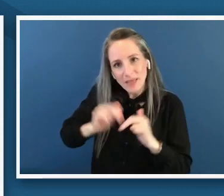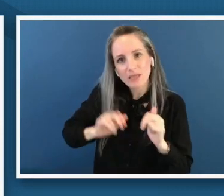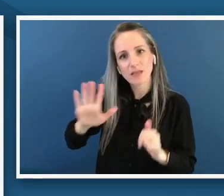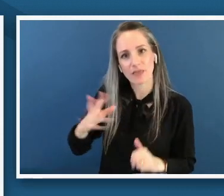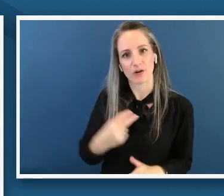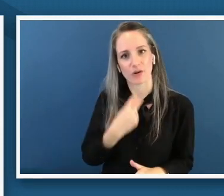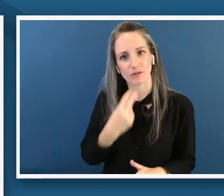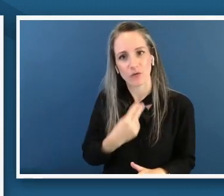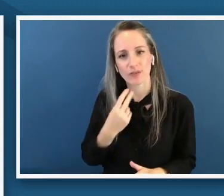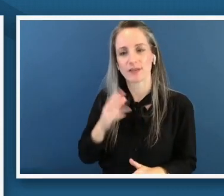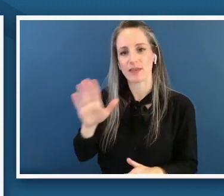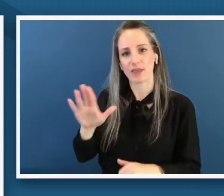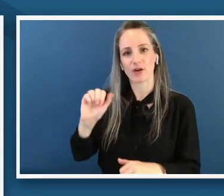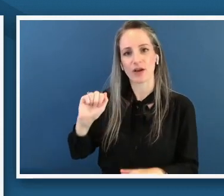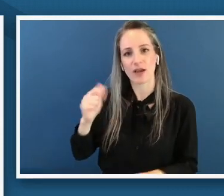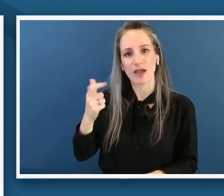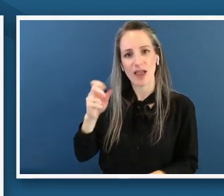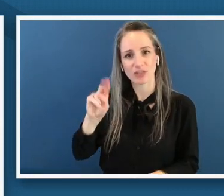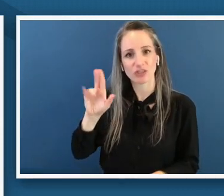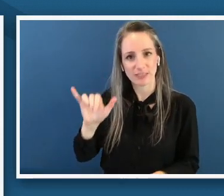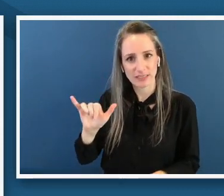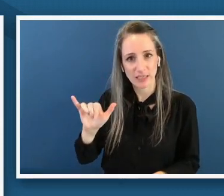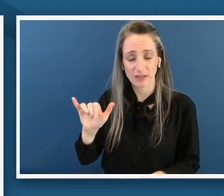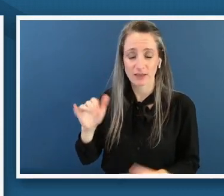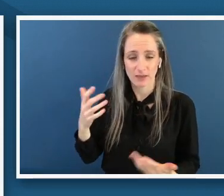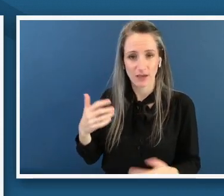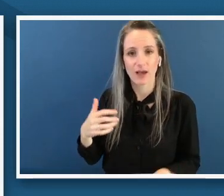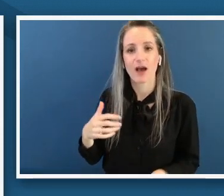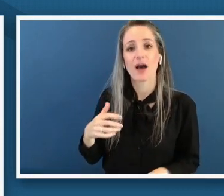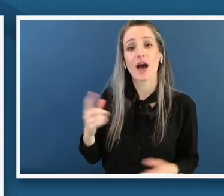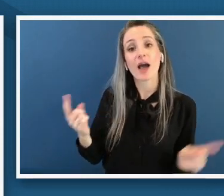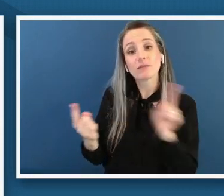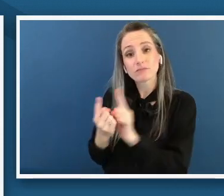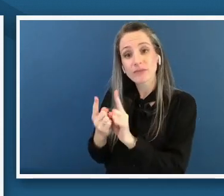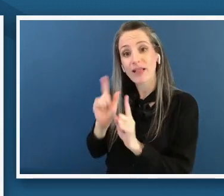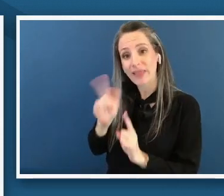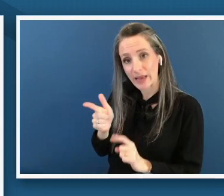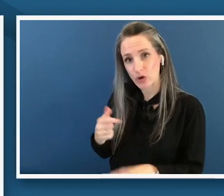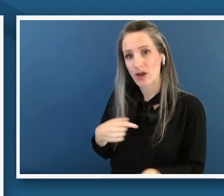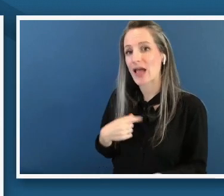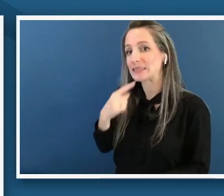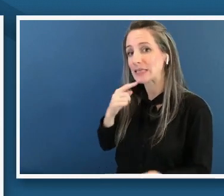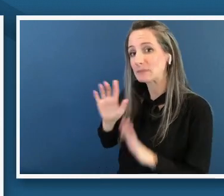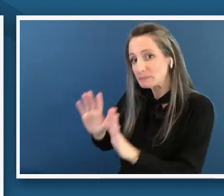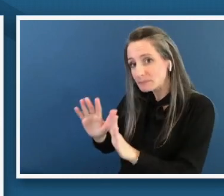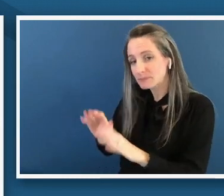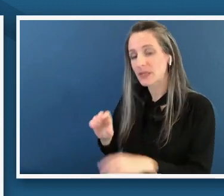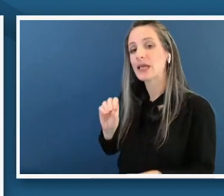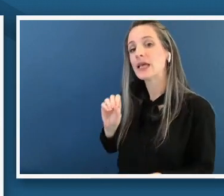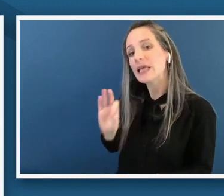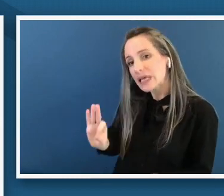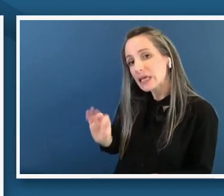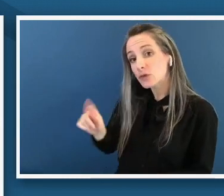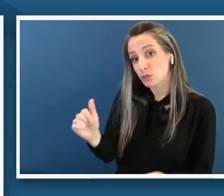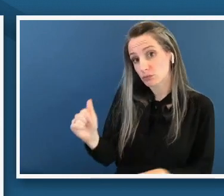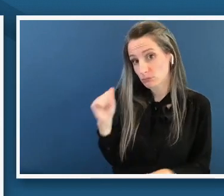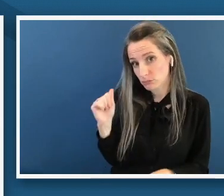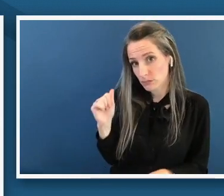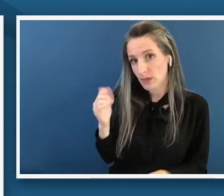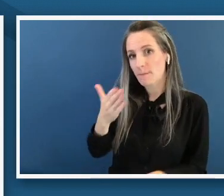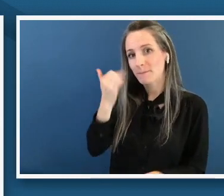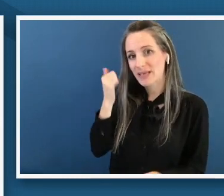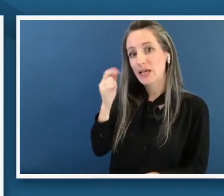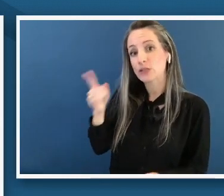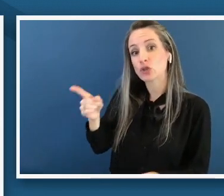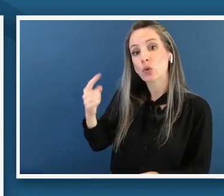point. And I went to him later though. I said, hey man, if you're not doing it because you think you can't, then I disagree. Go ahead.